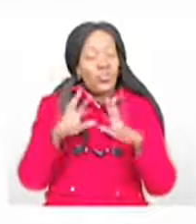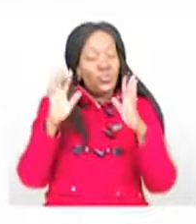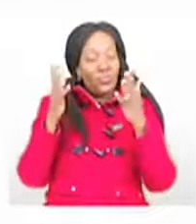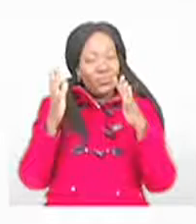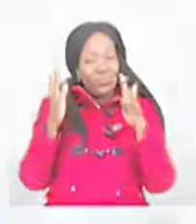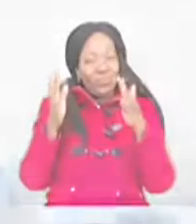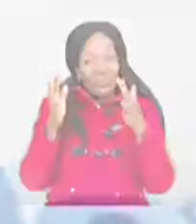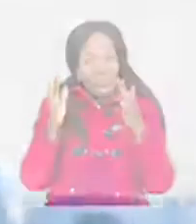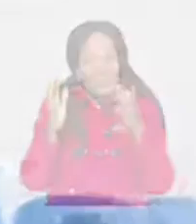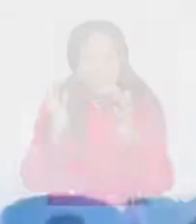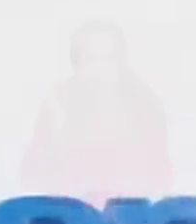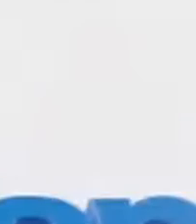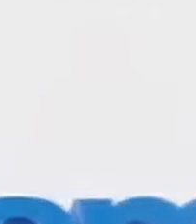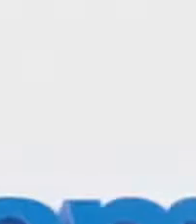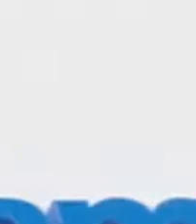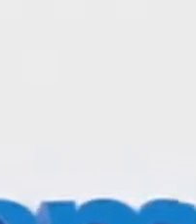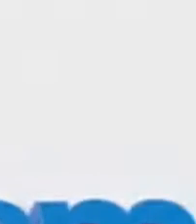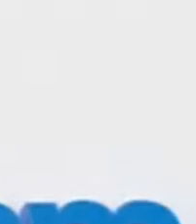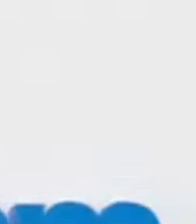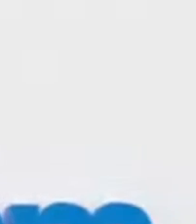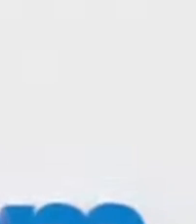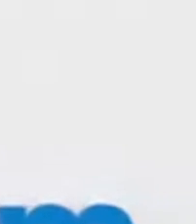done.